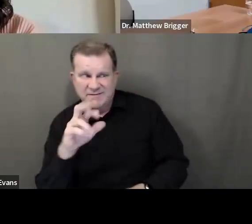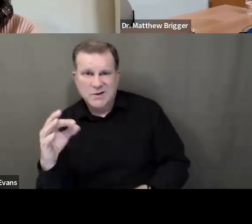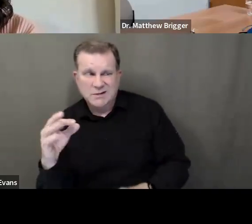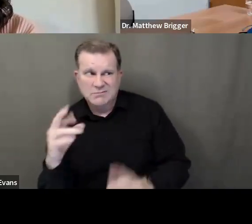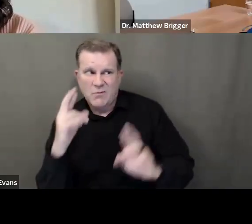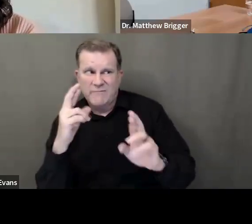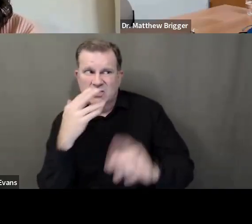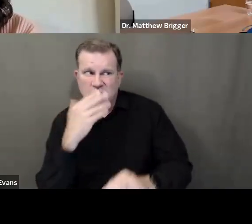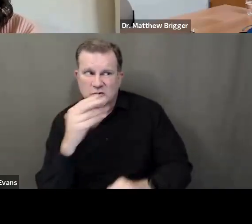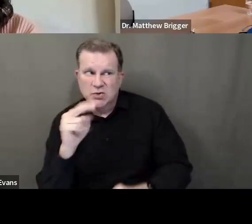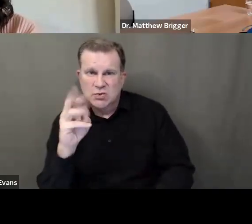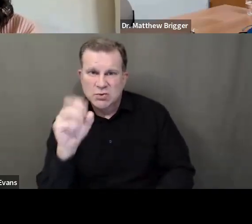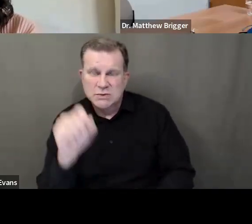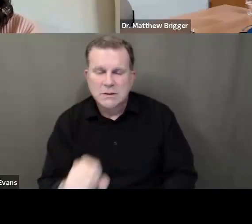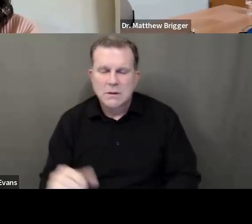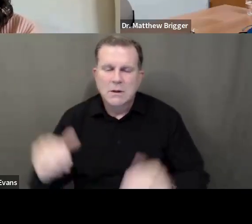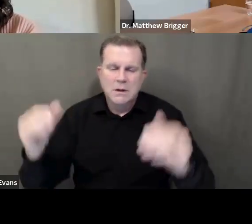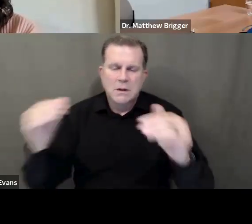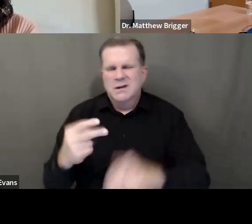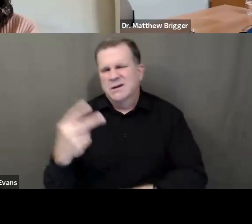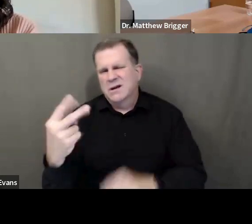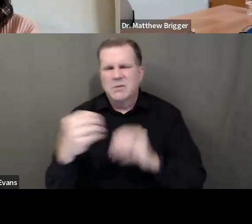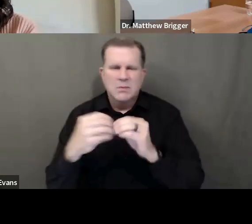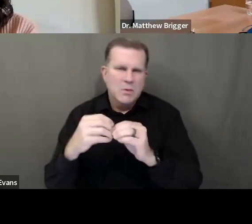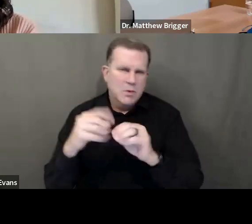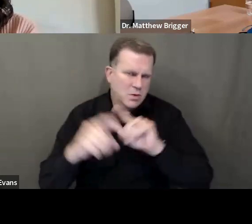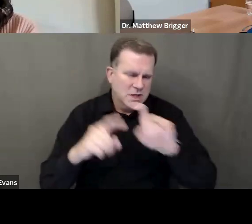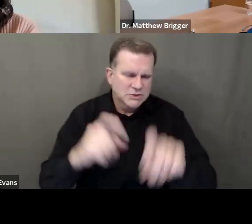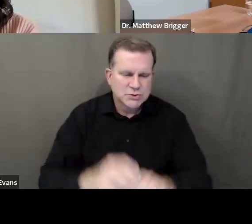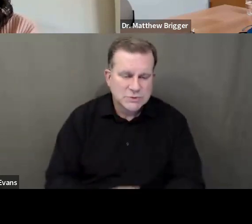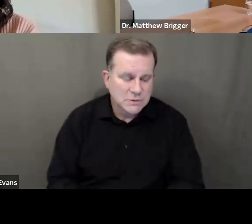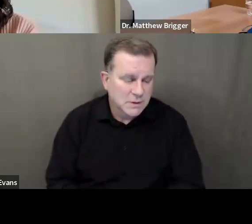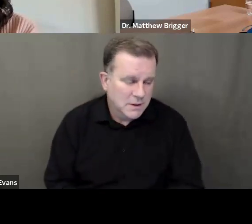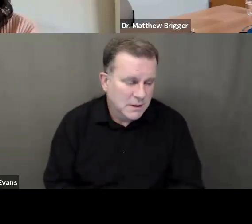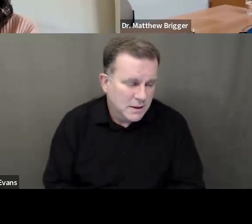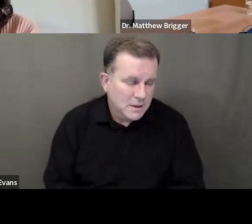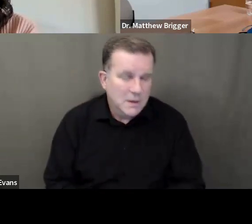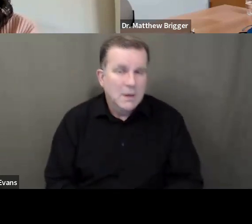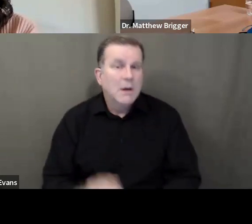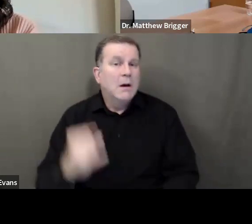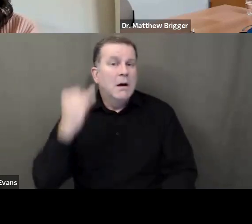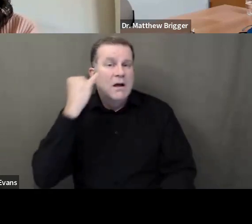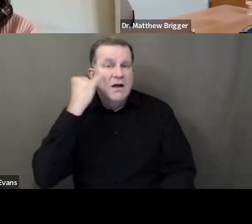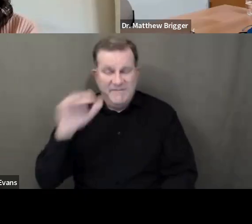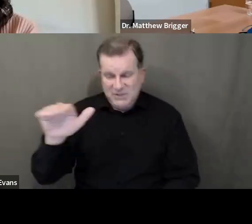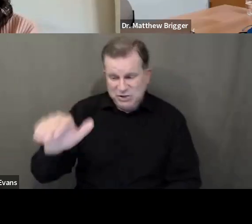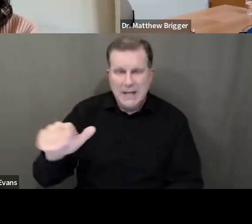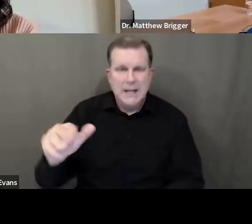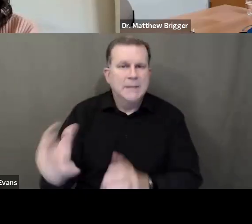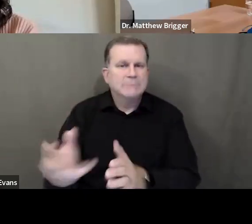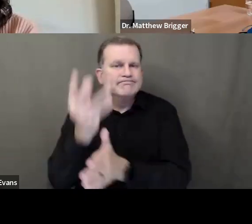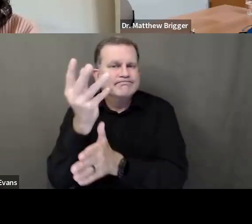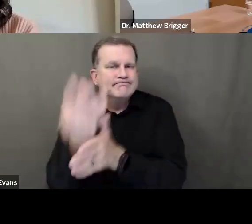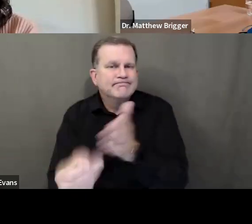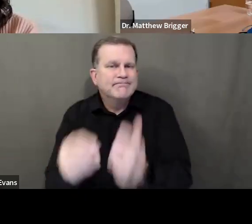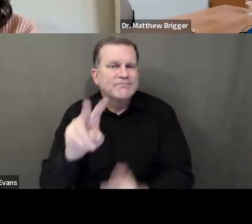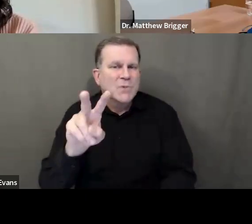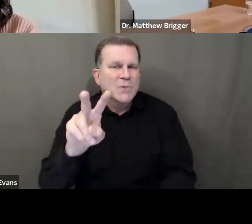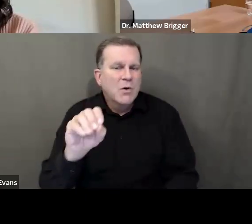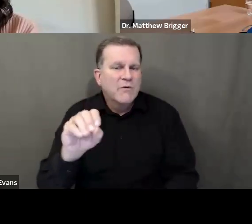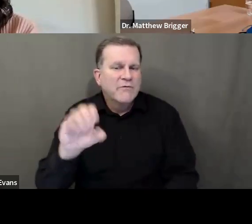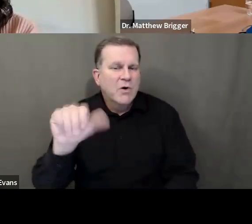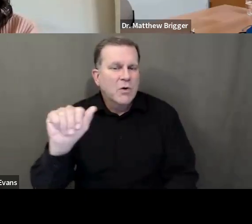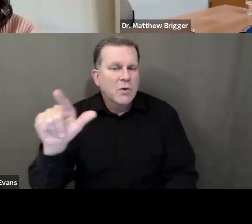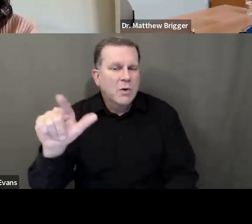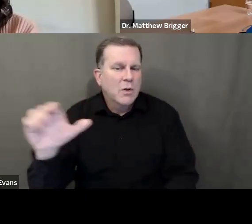news. We have a couple more questions. I have, if your child is missing a vocal cord, can they still eat